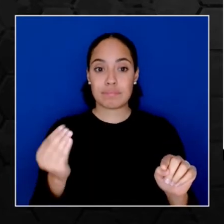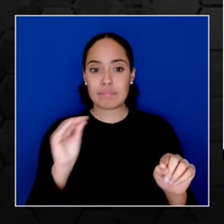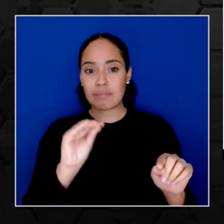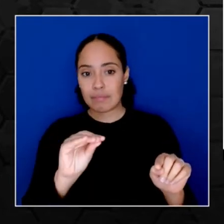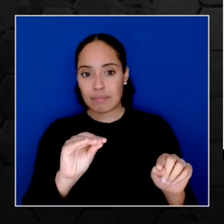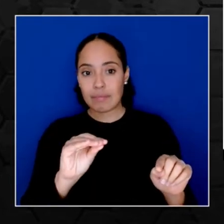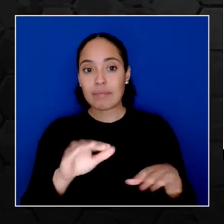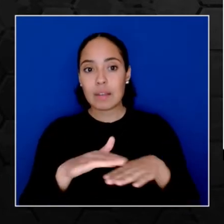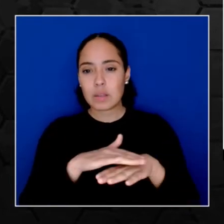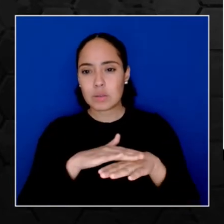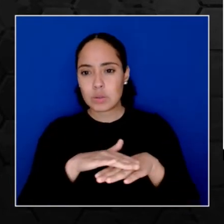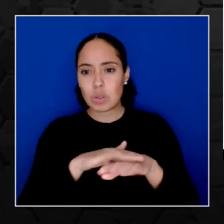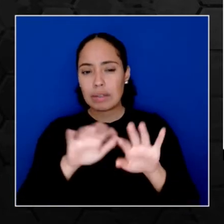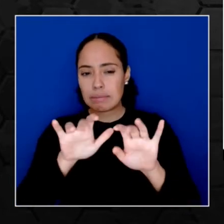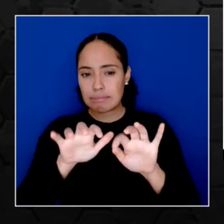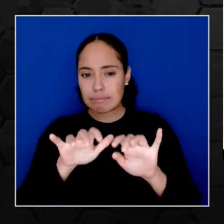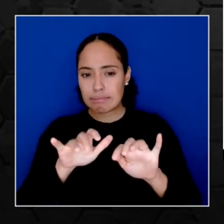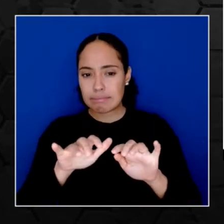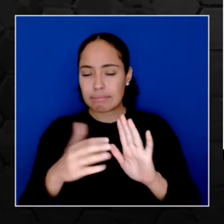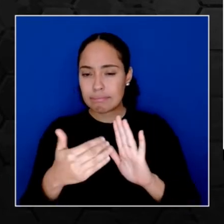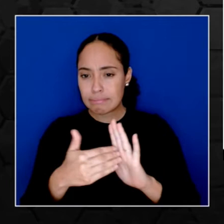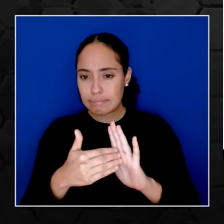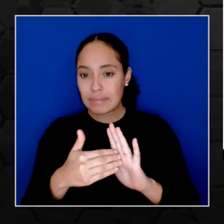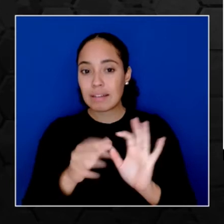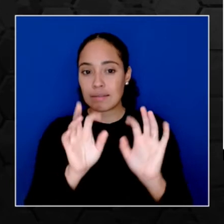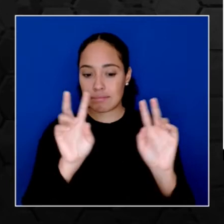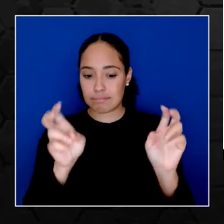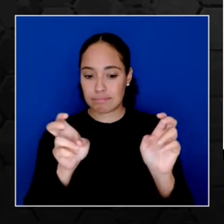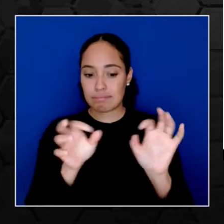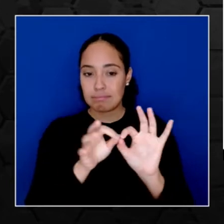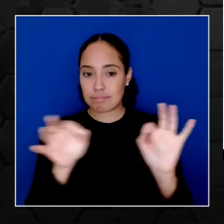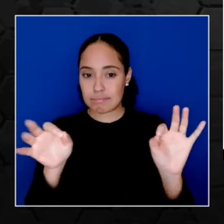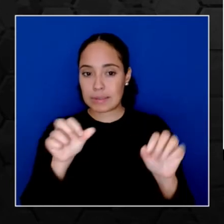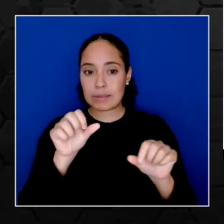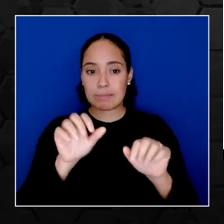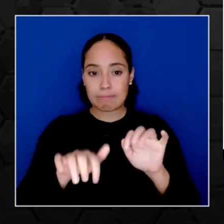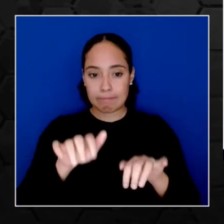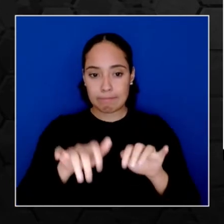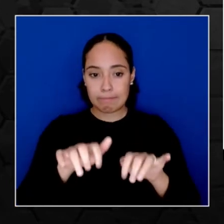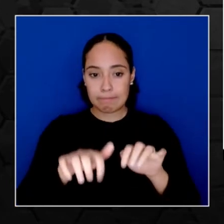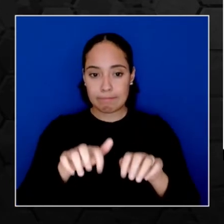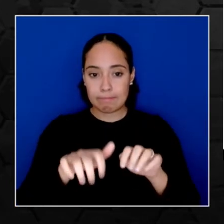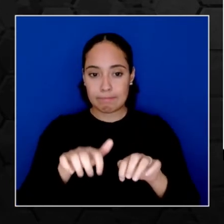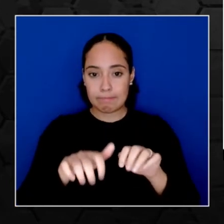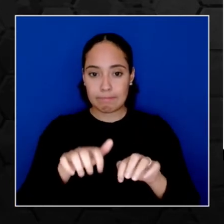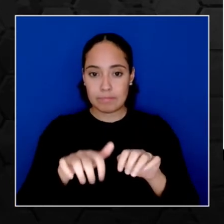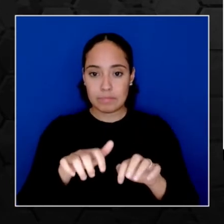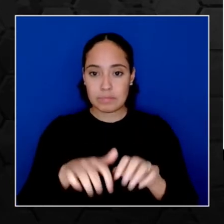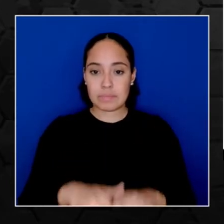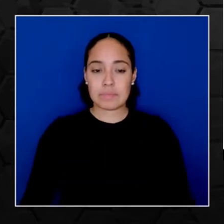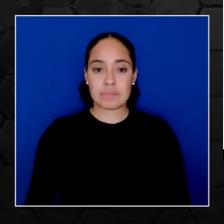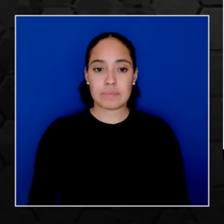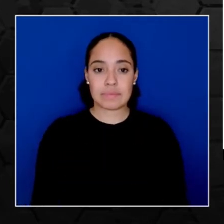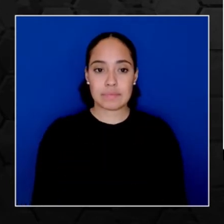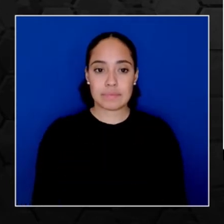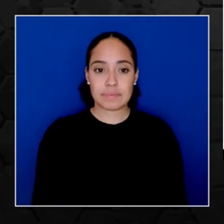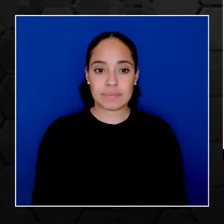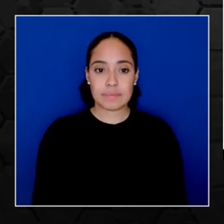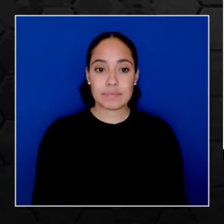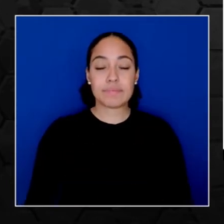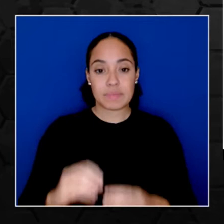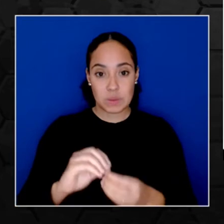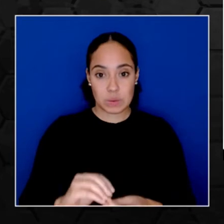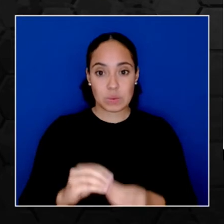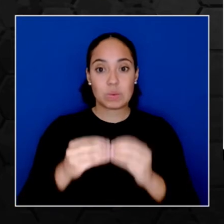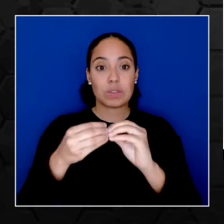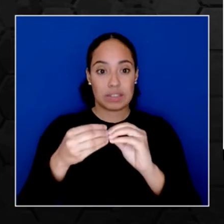breaking scenario. And for breaking scenario, we'll have to enable both interrupting and breaking scenario for it to work. And then click on create. We'll again come